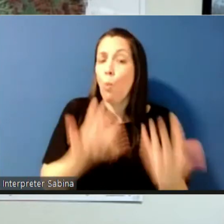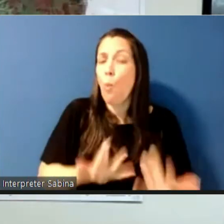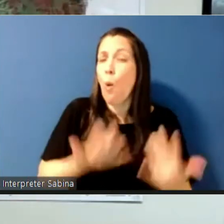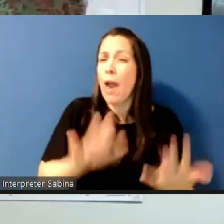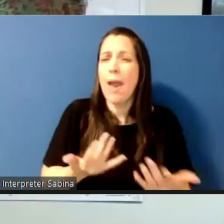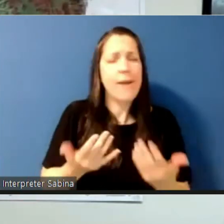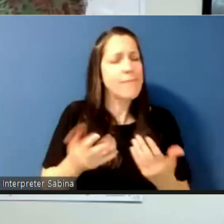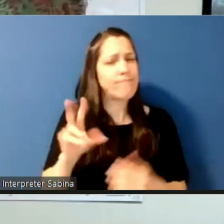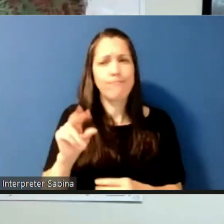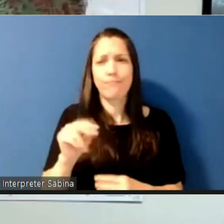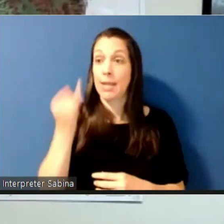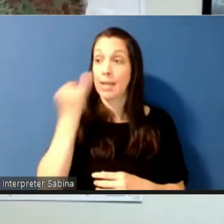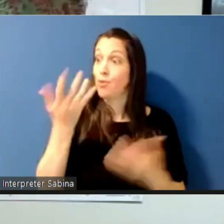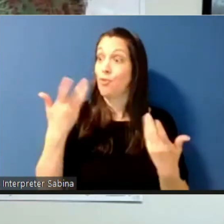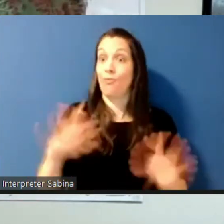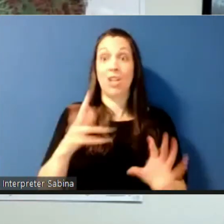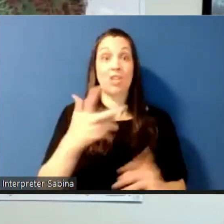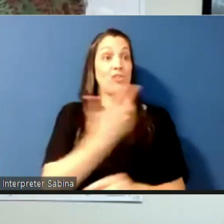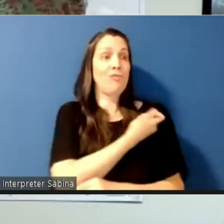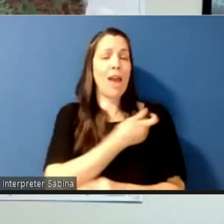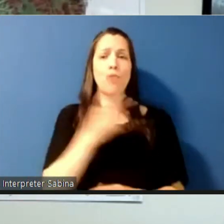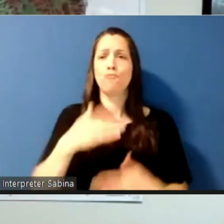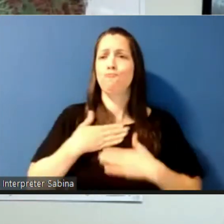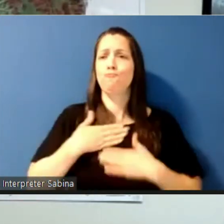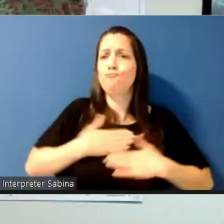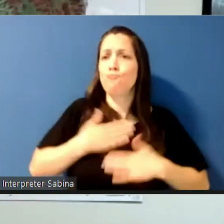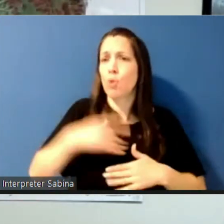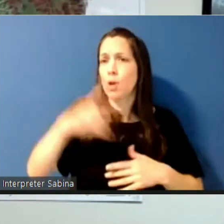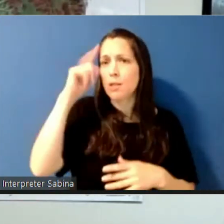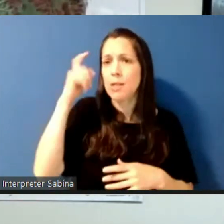vaccinated, enjoy the summer with other vaccinated people.